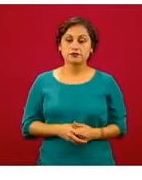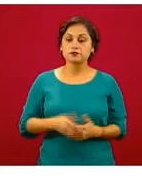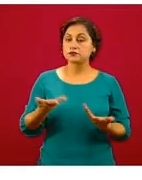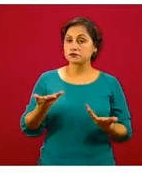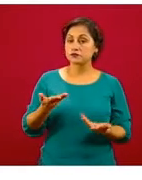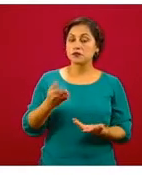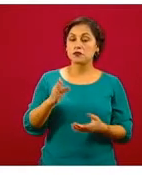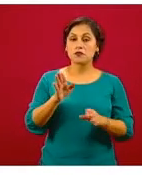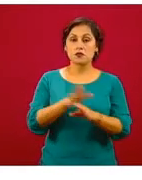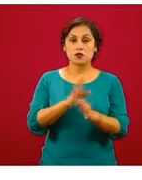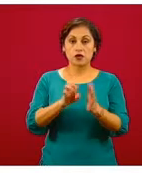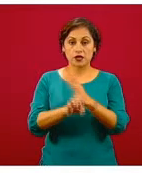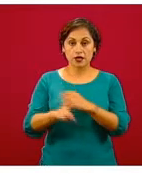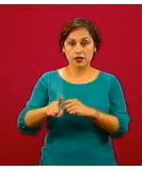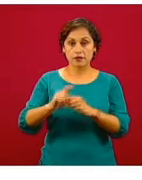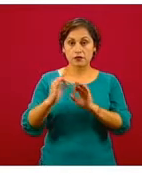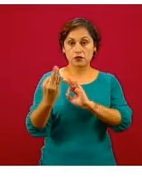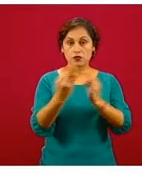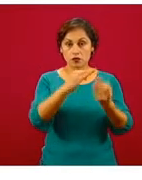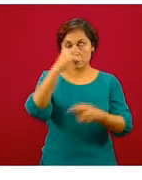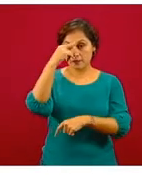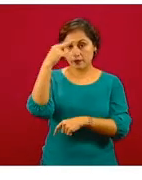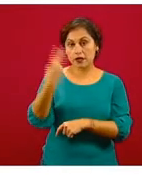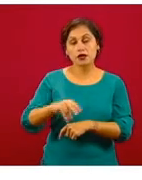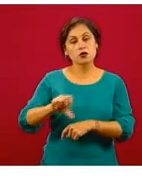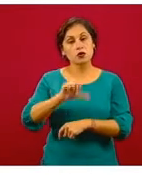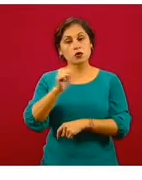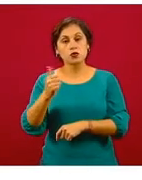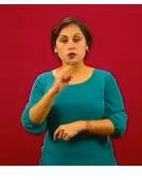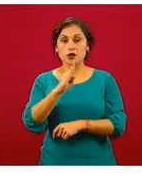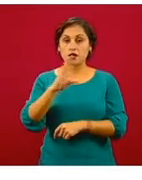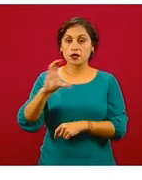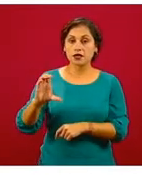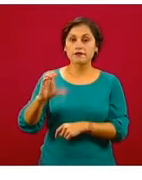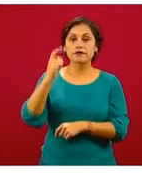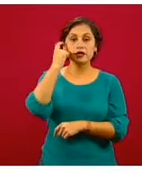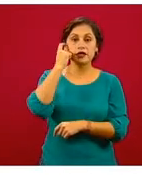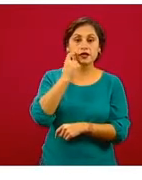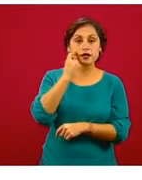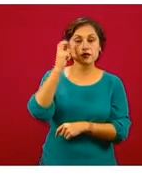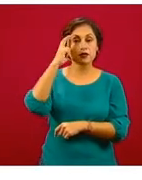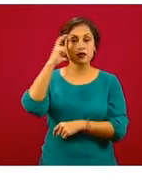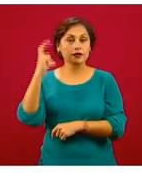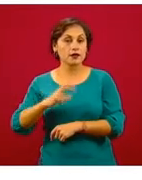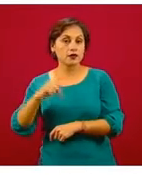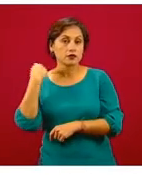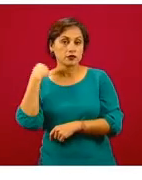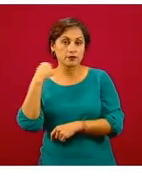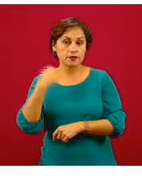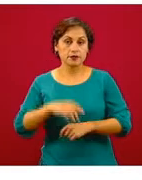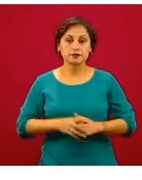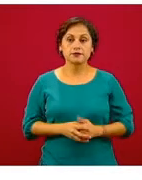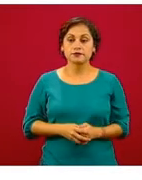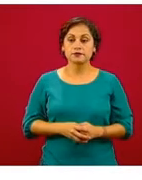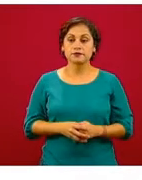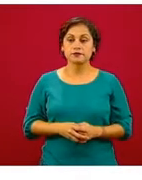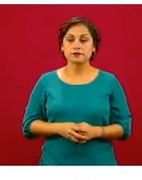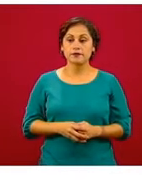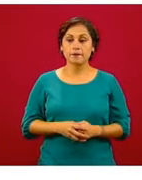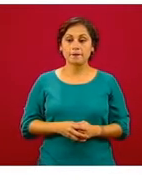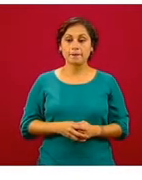Then next, Mexico State, Baja California, Guerrero, Hidalgo, Tabasco,